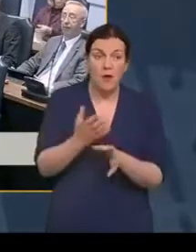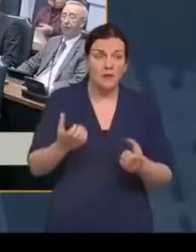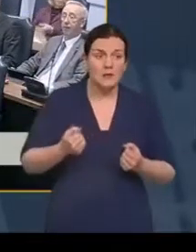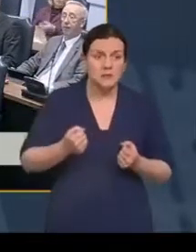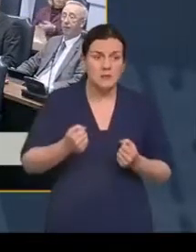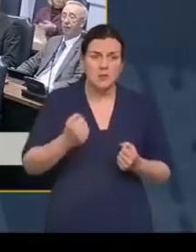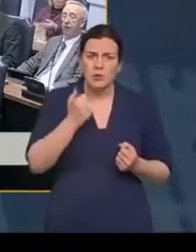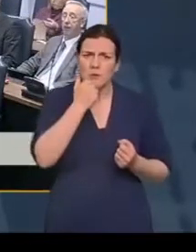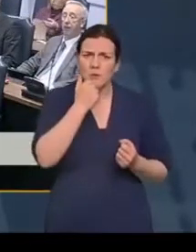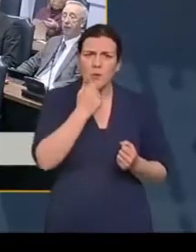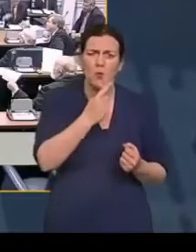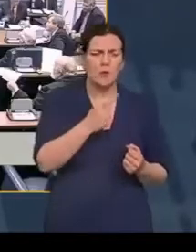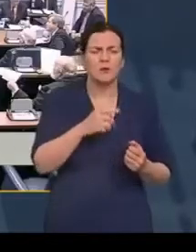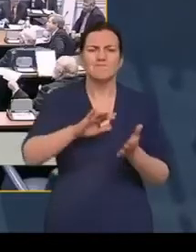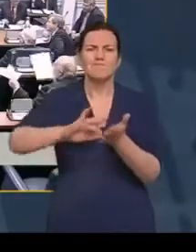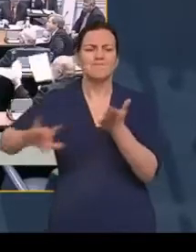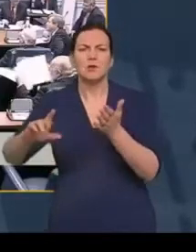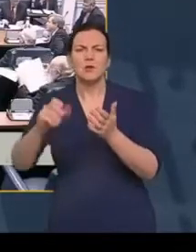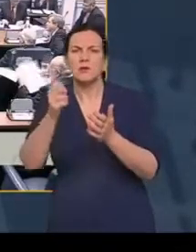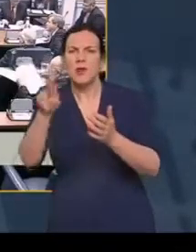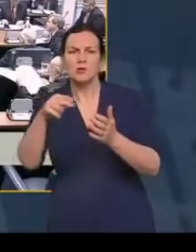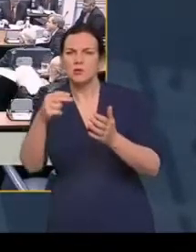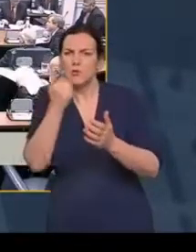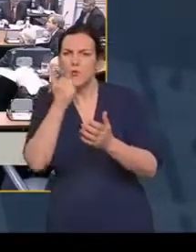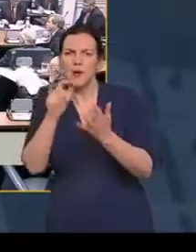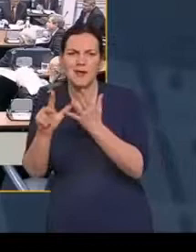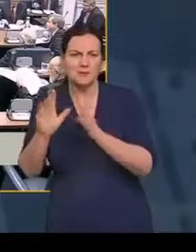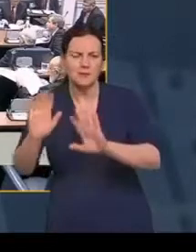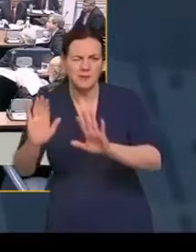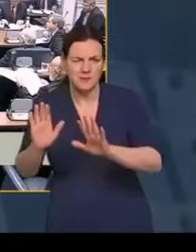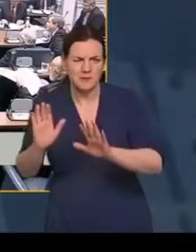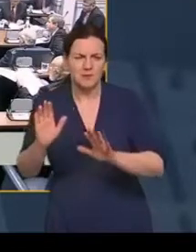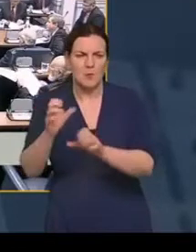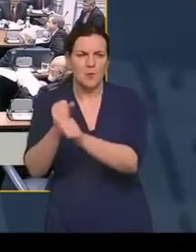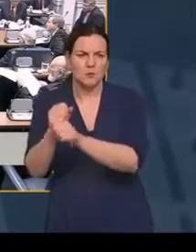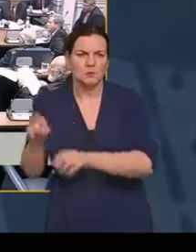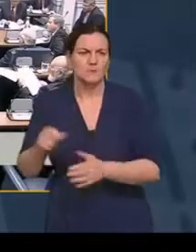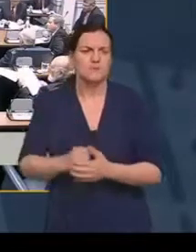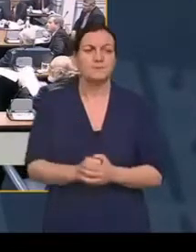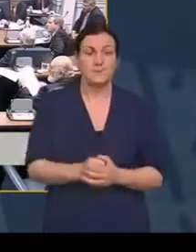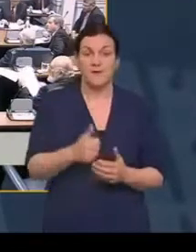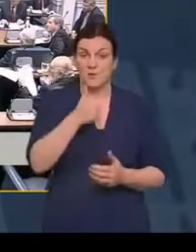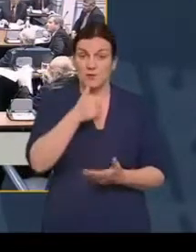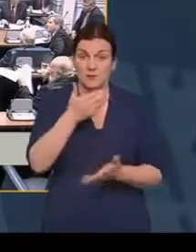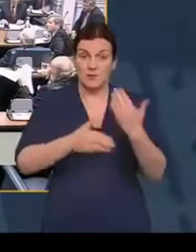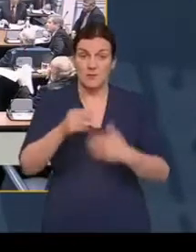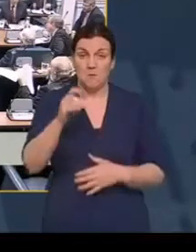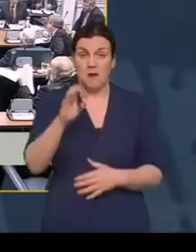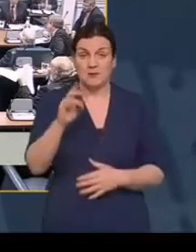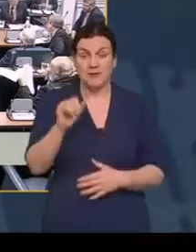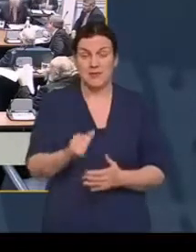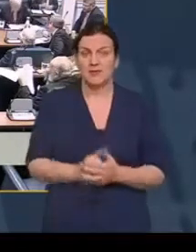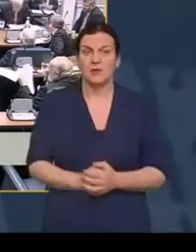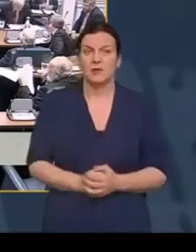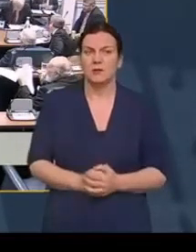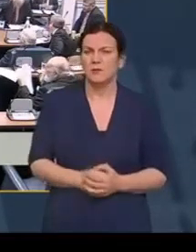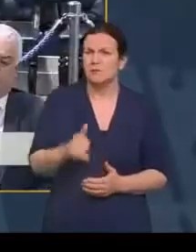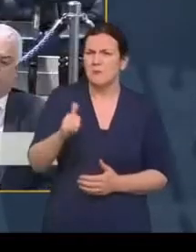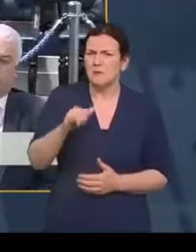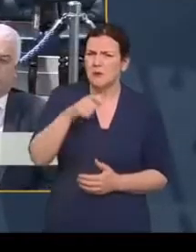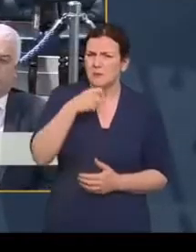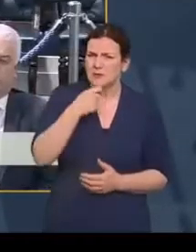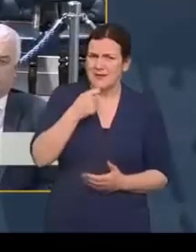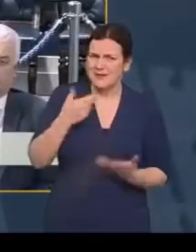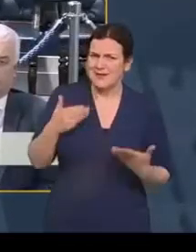All except number 8, actually. It's numbers 1, all except number 8. That's yeah. So first I call Martin, then Senator Boyan. I might suggest